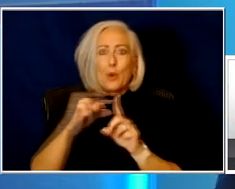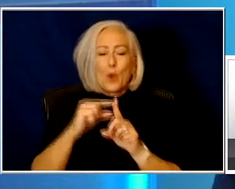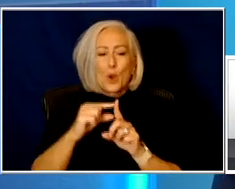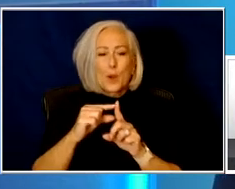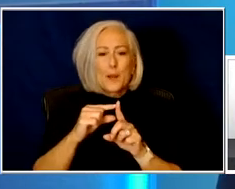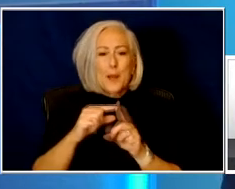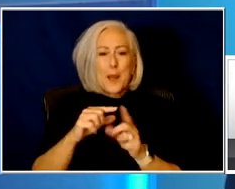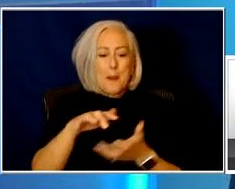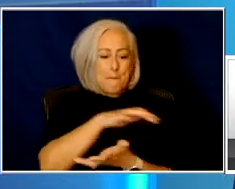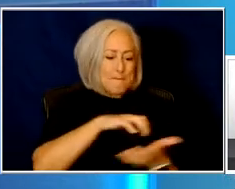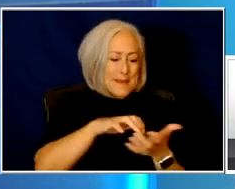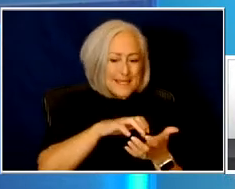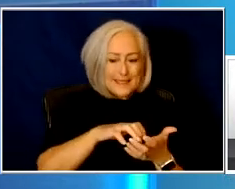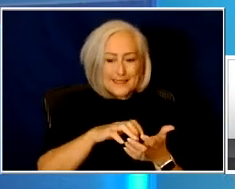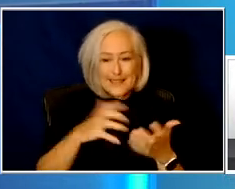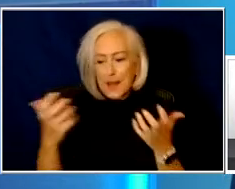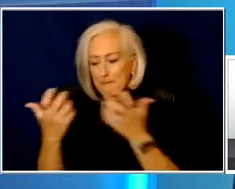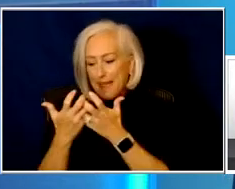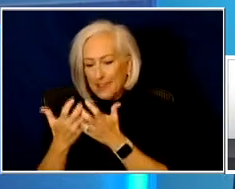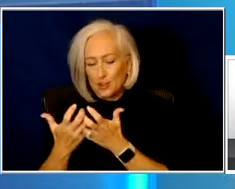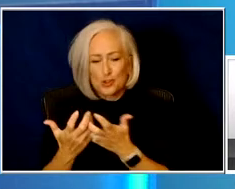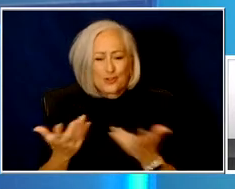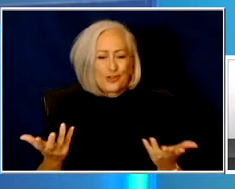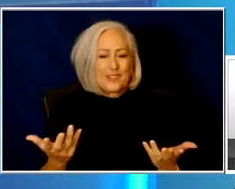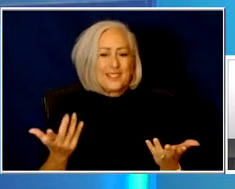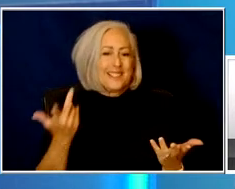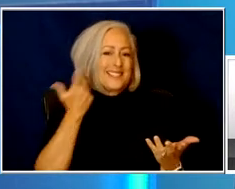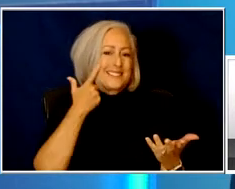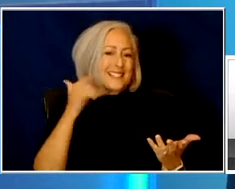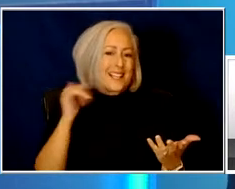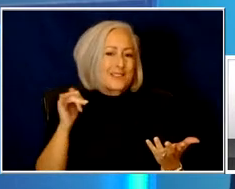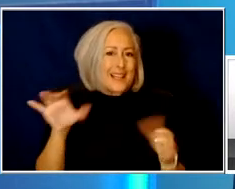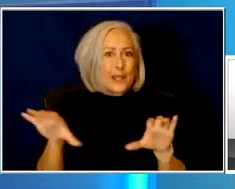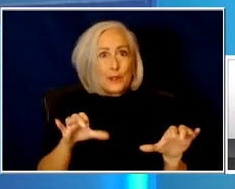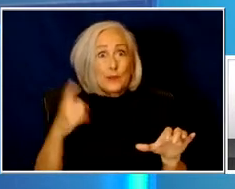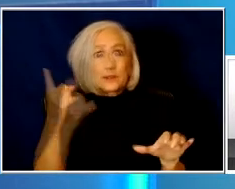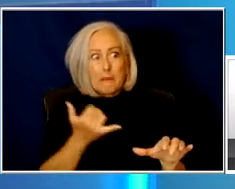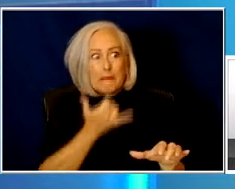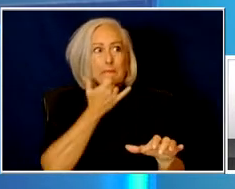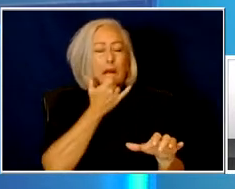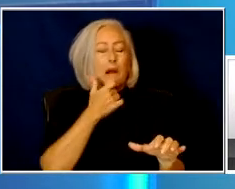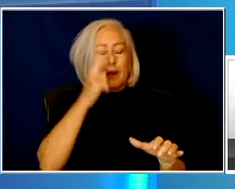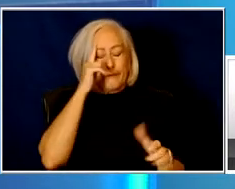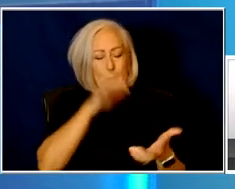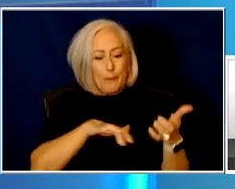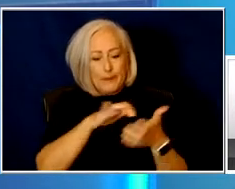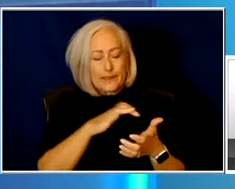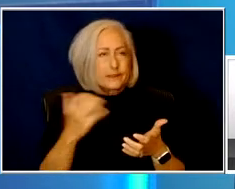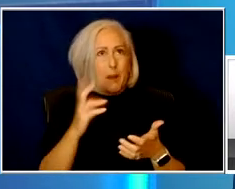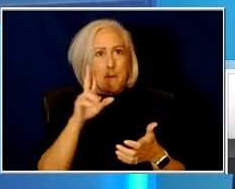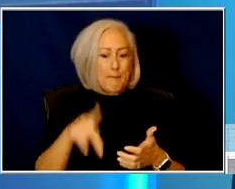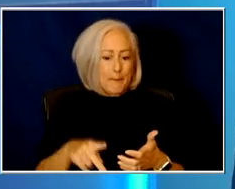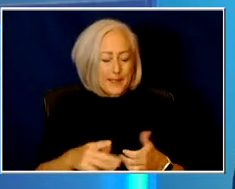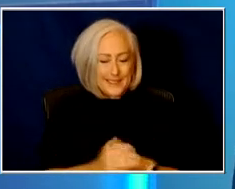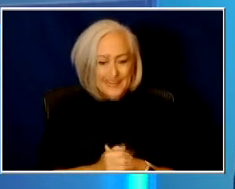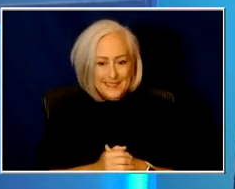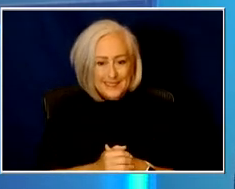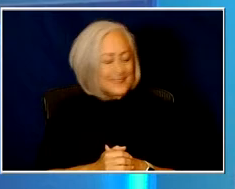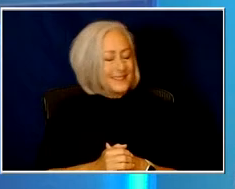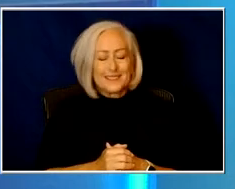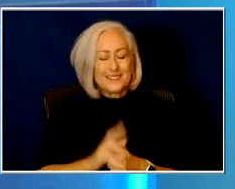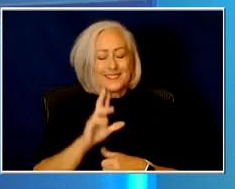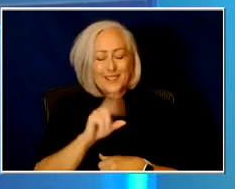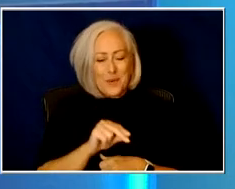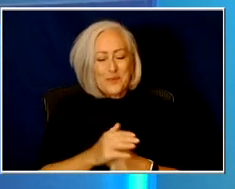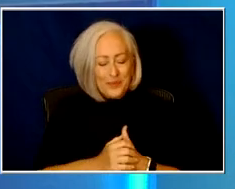really it makes it sound like you might be doing something wrong because you're mixing things up but really getting vaccinated uh when at the right